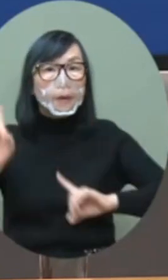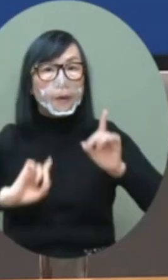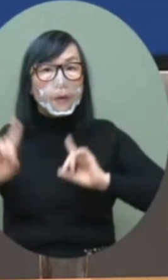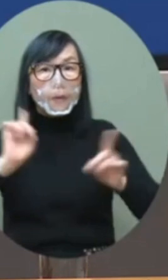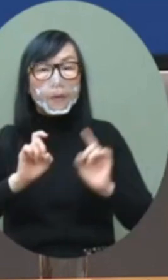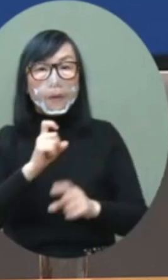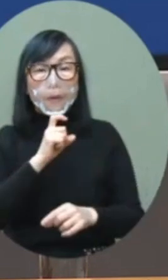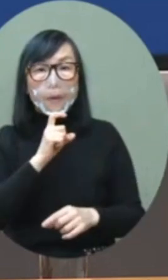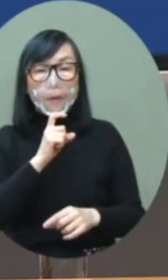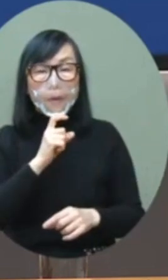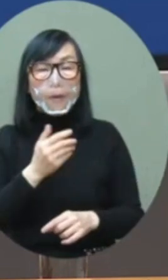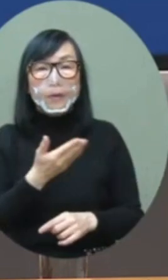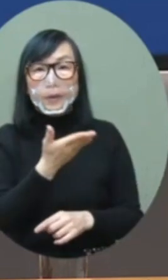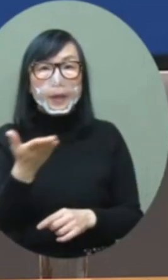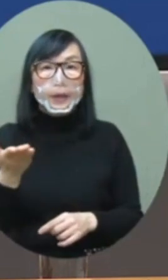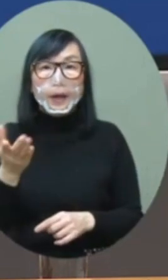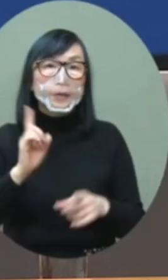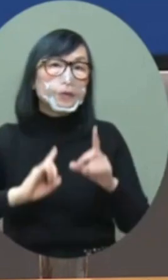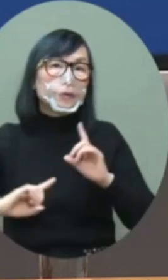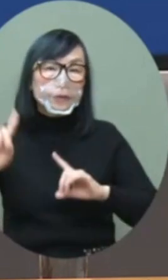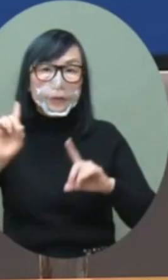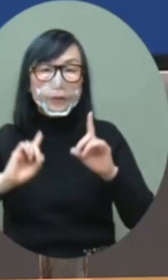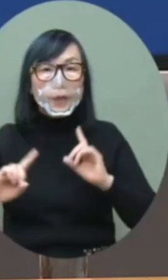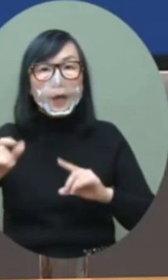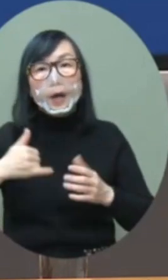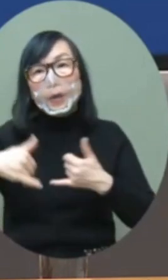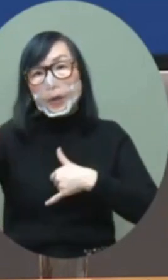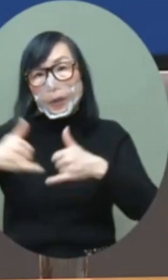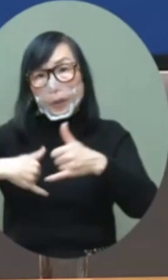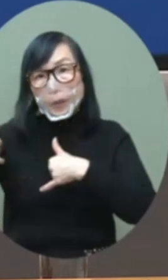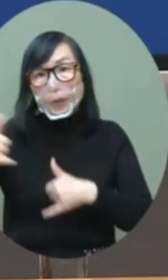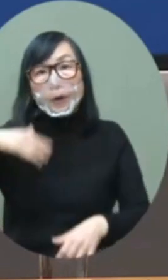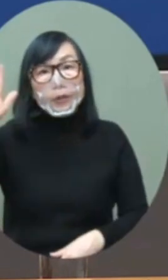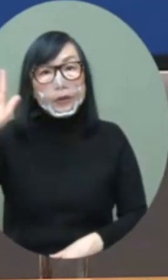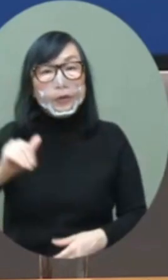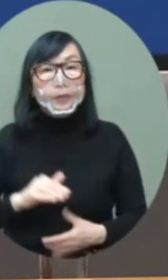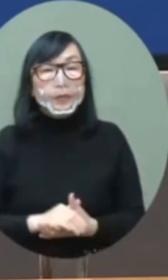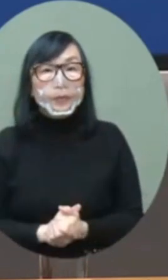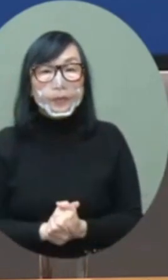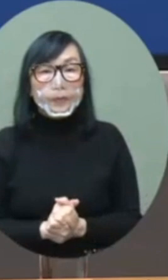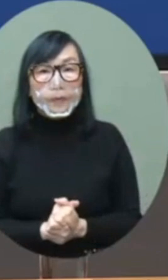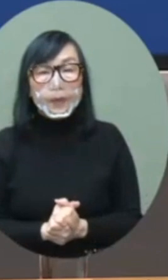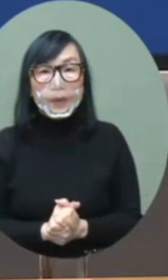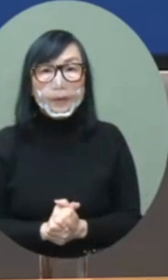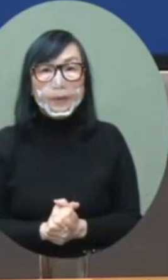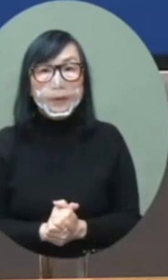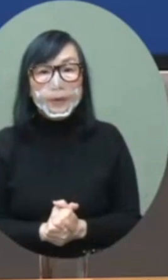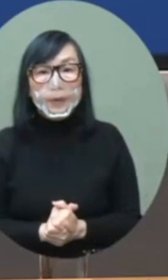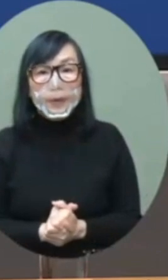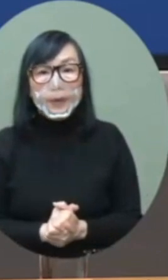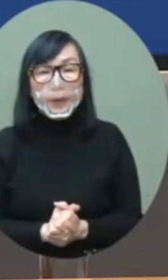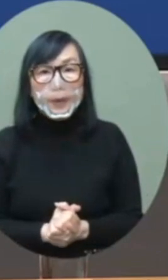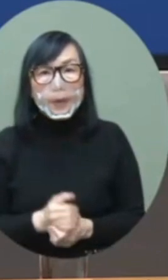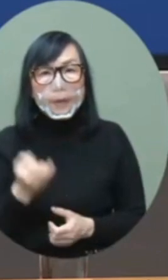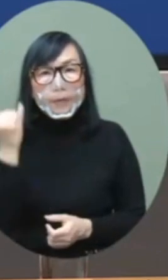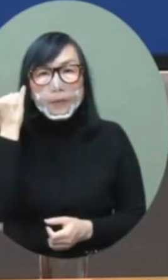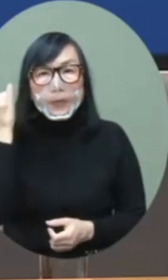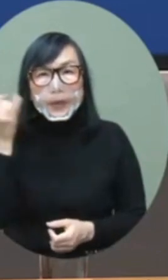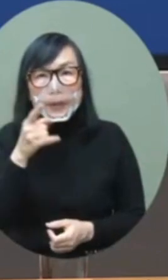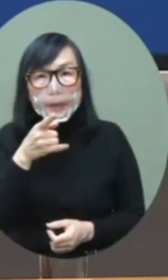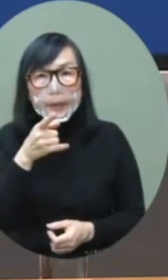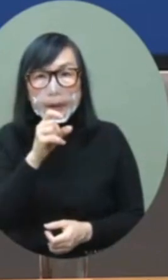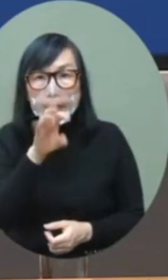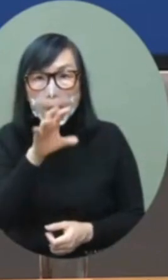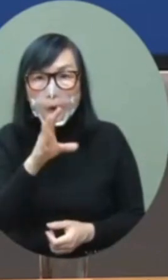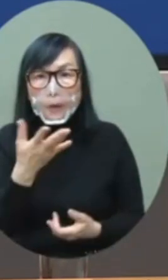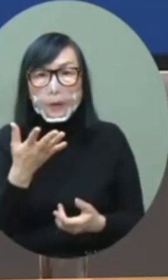like. Now, I don't know whether I heard you accurately. You said we were late in putting in place